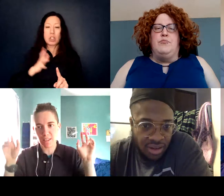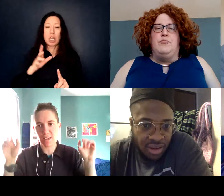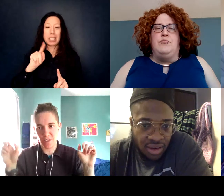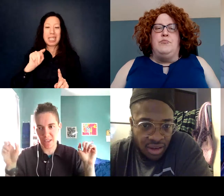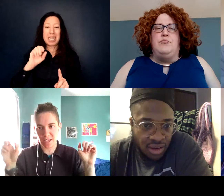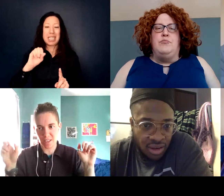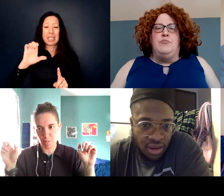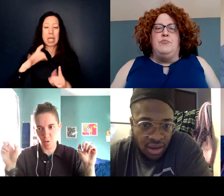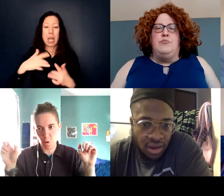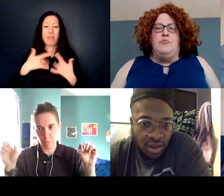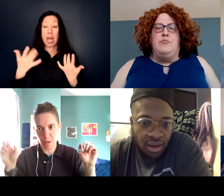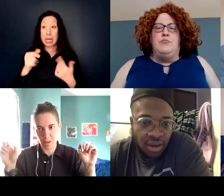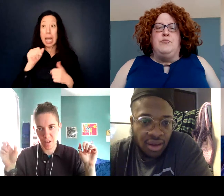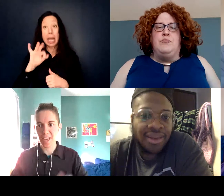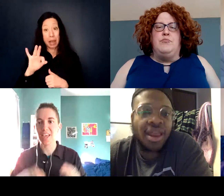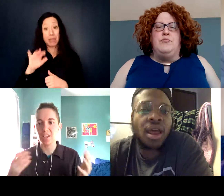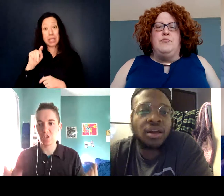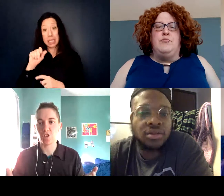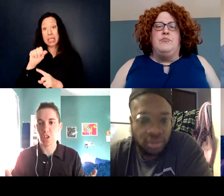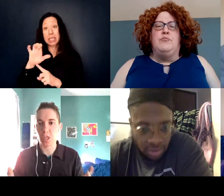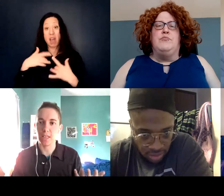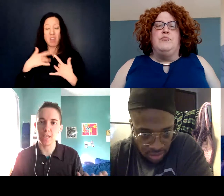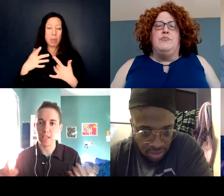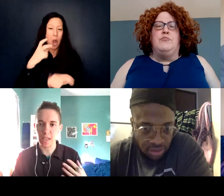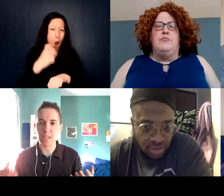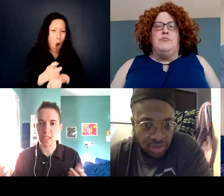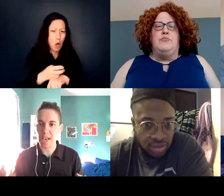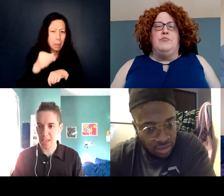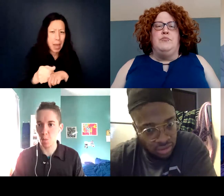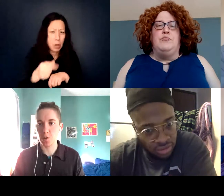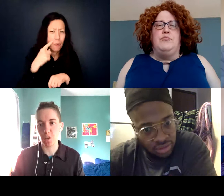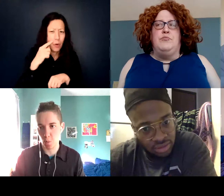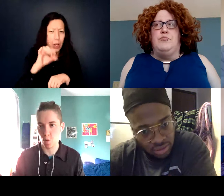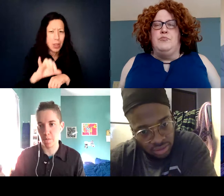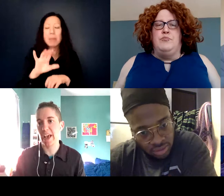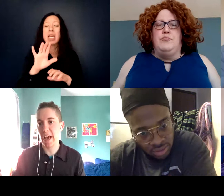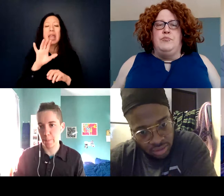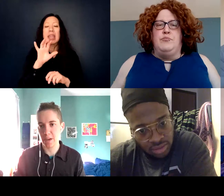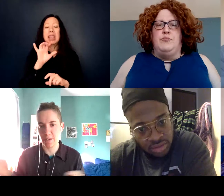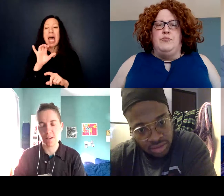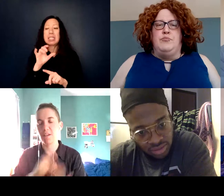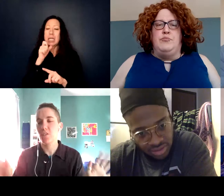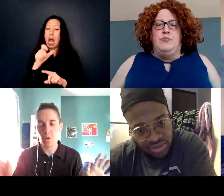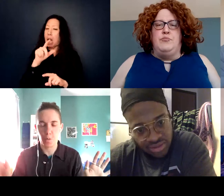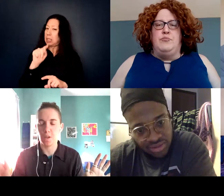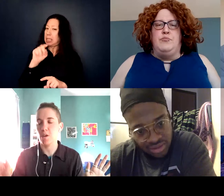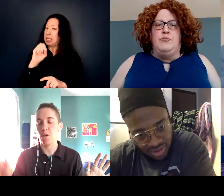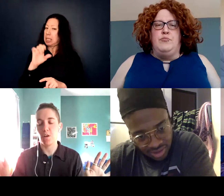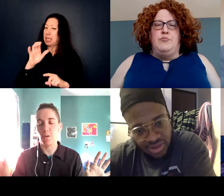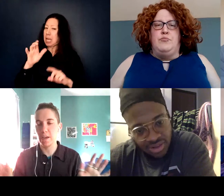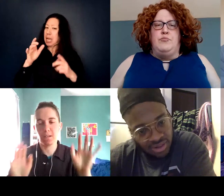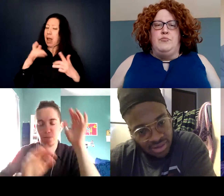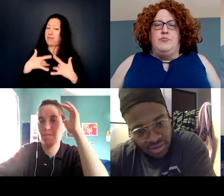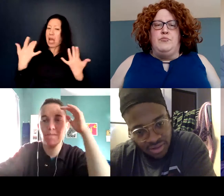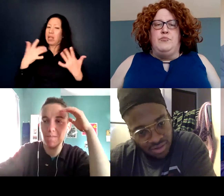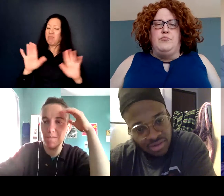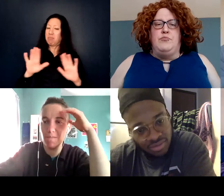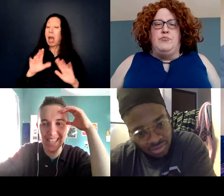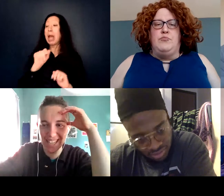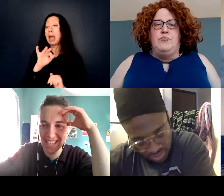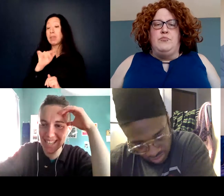a TEC event in some form. It is just a thing that the TEC has helped support make happen. Don't put a logo on